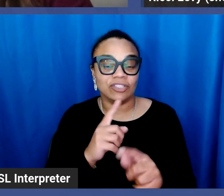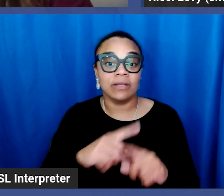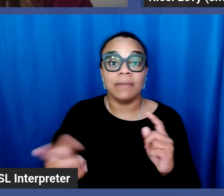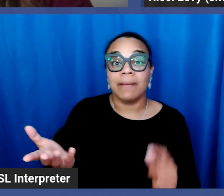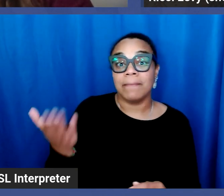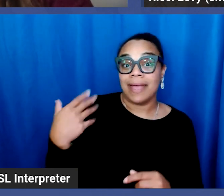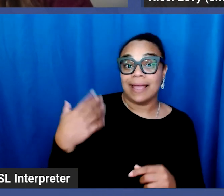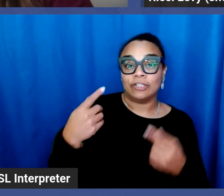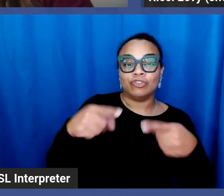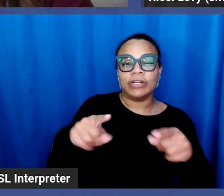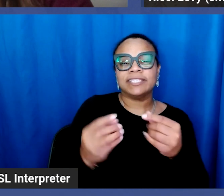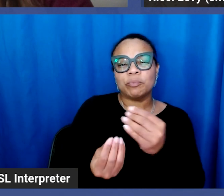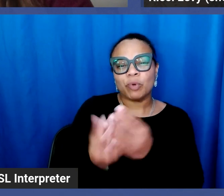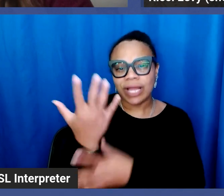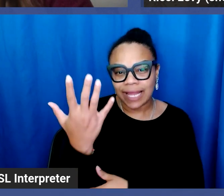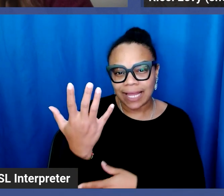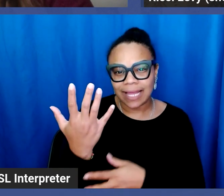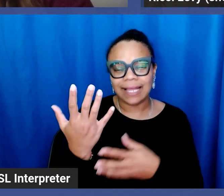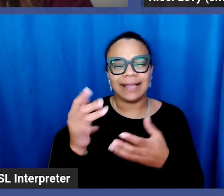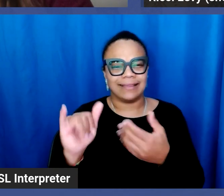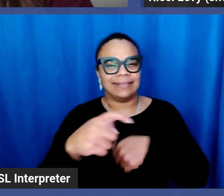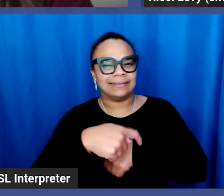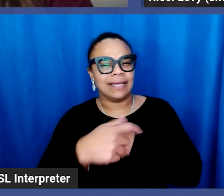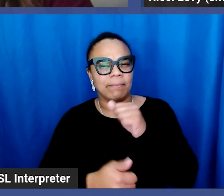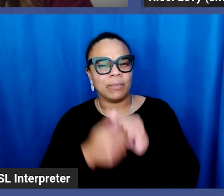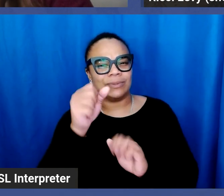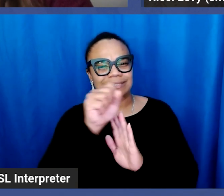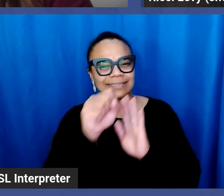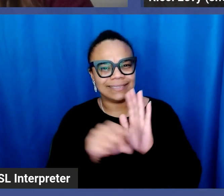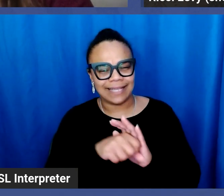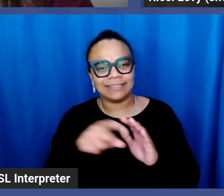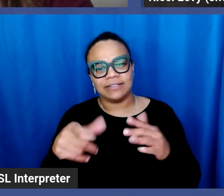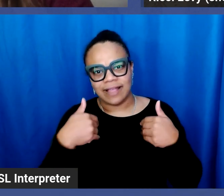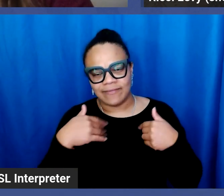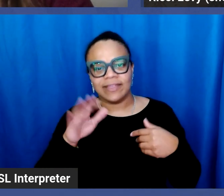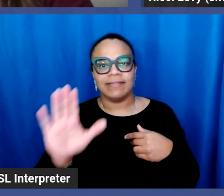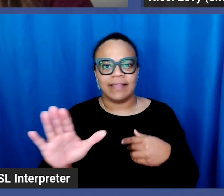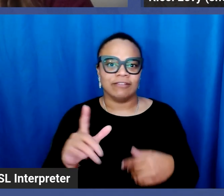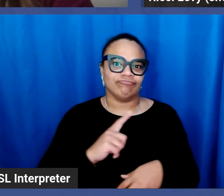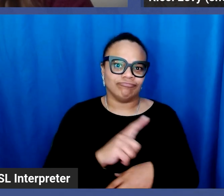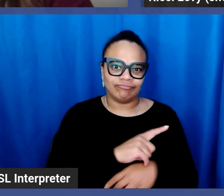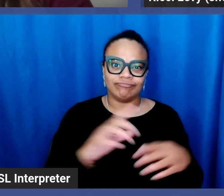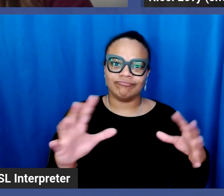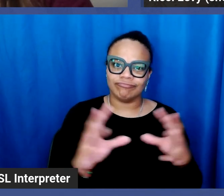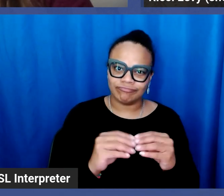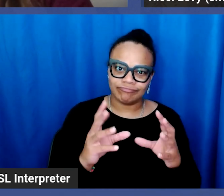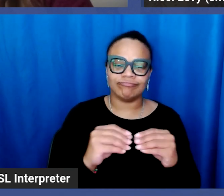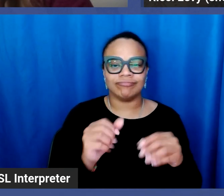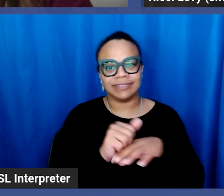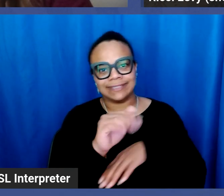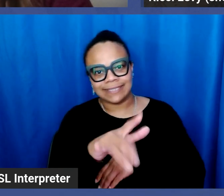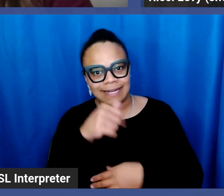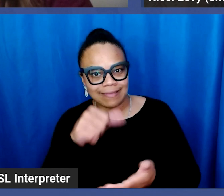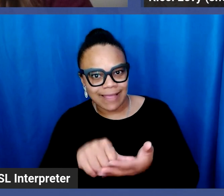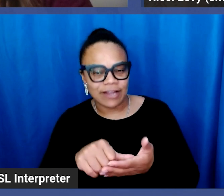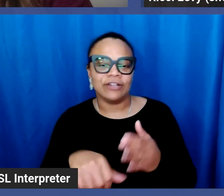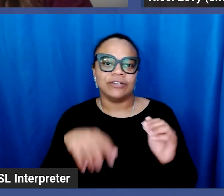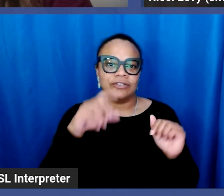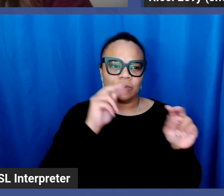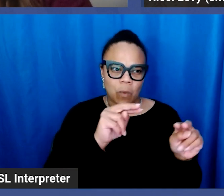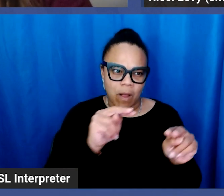most of the states are in session sending letters and tracking legislation related to